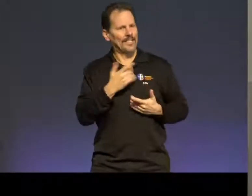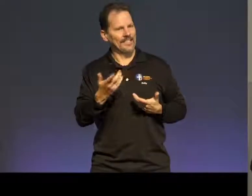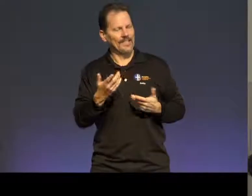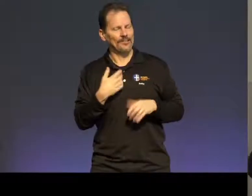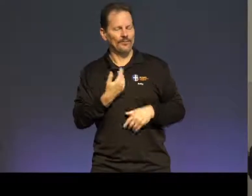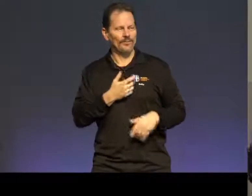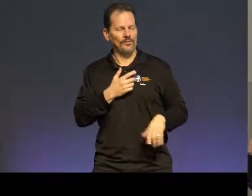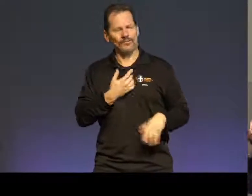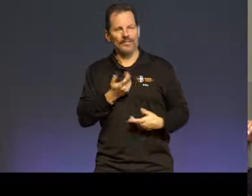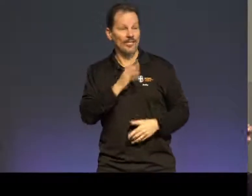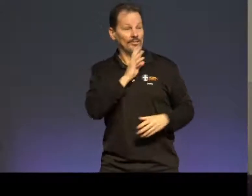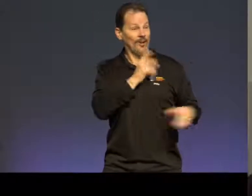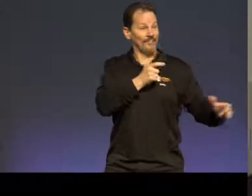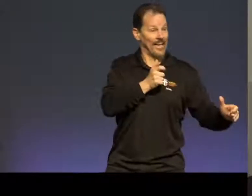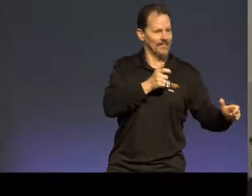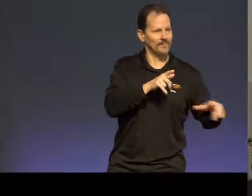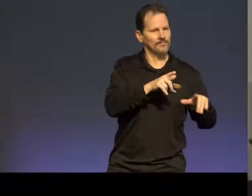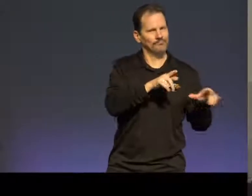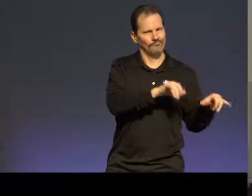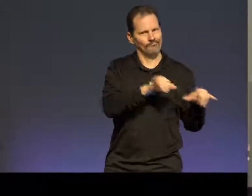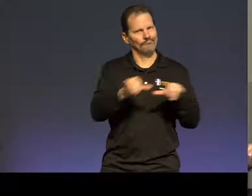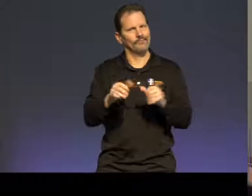y'all.